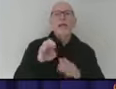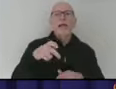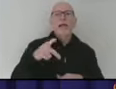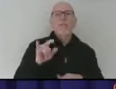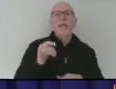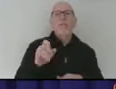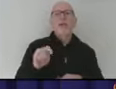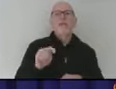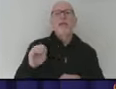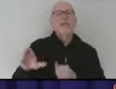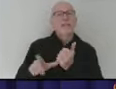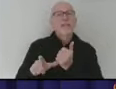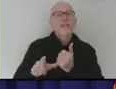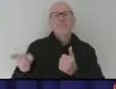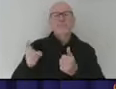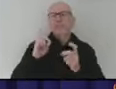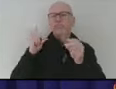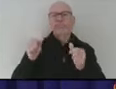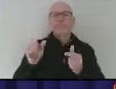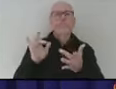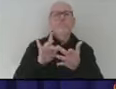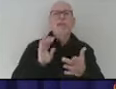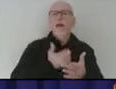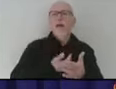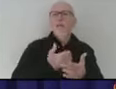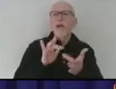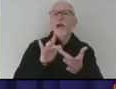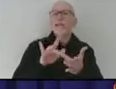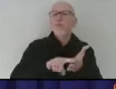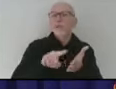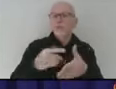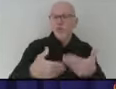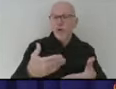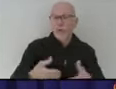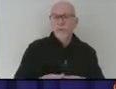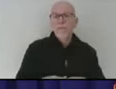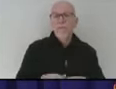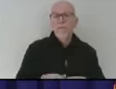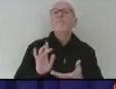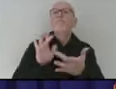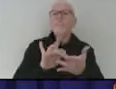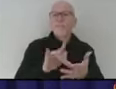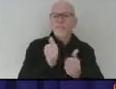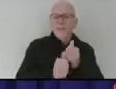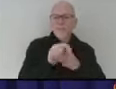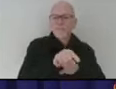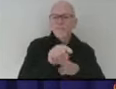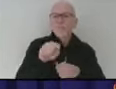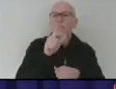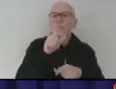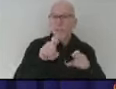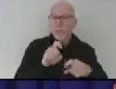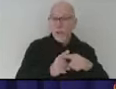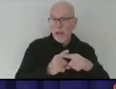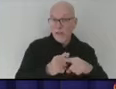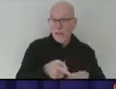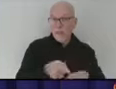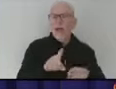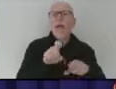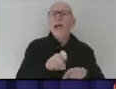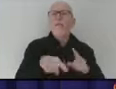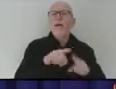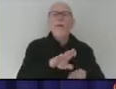her deputy immediately launched our contact tracing process. They started by contacting the individuals who had tested positive and asking about